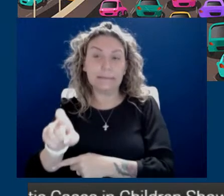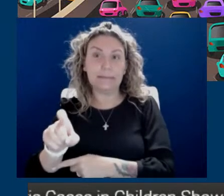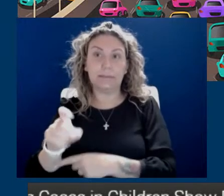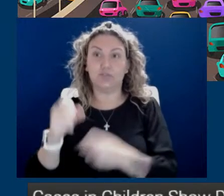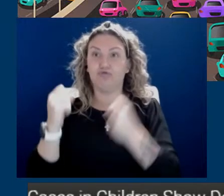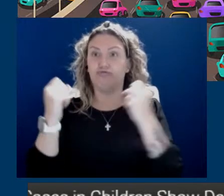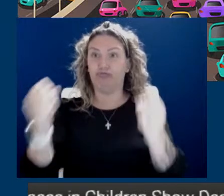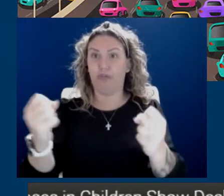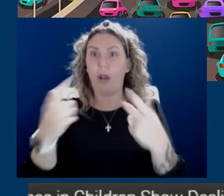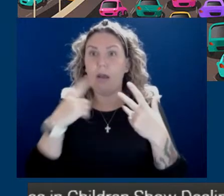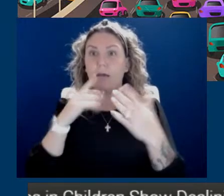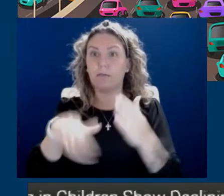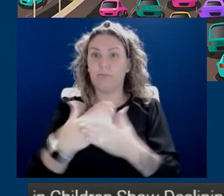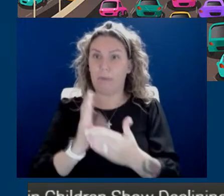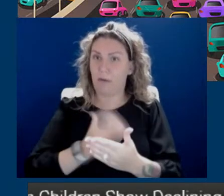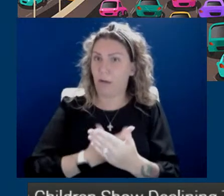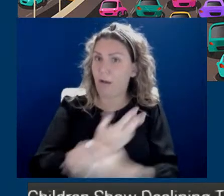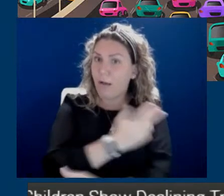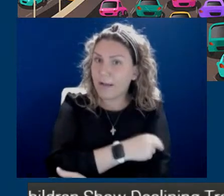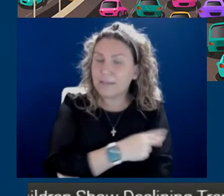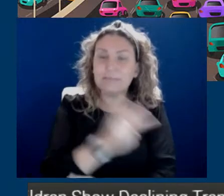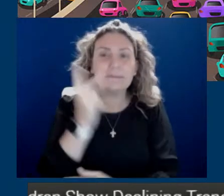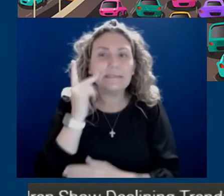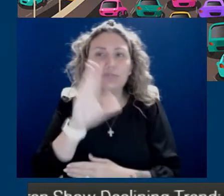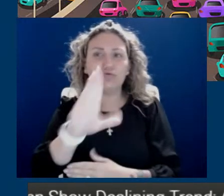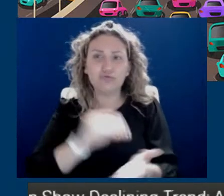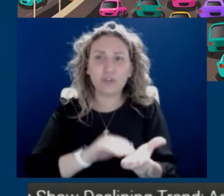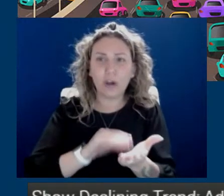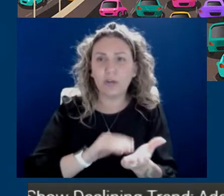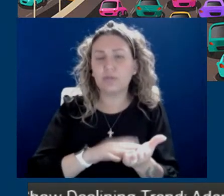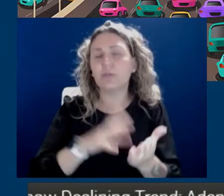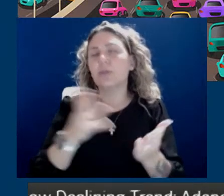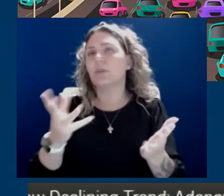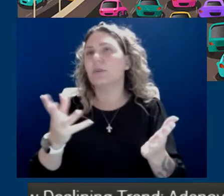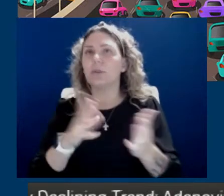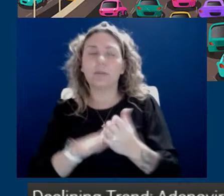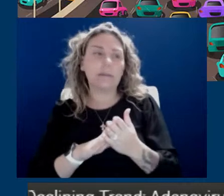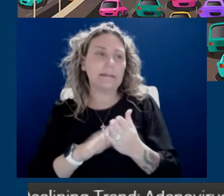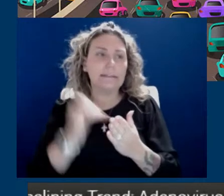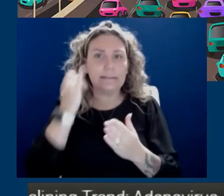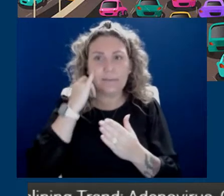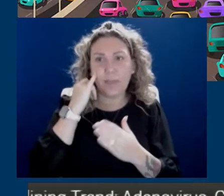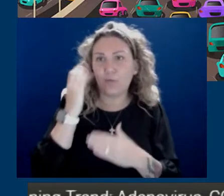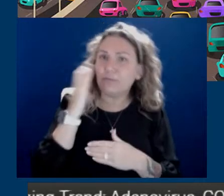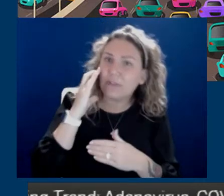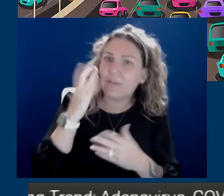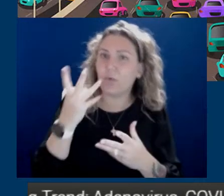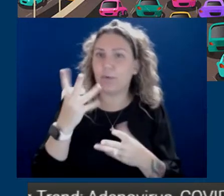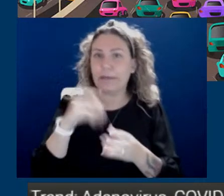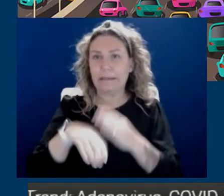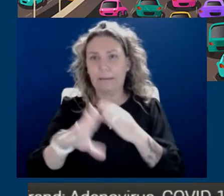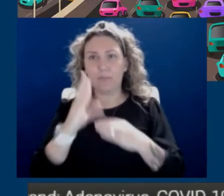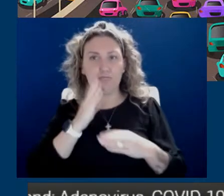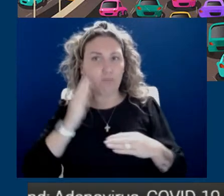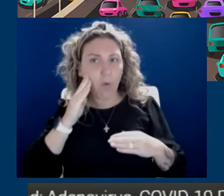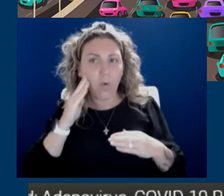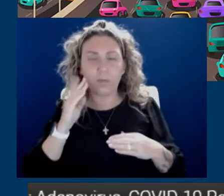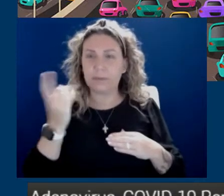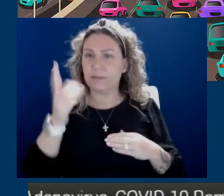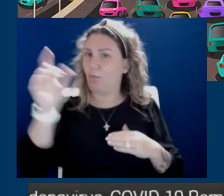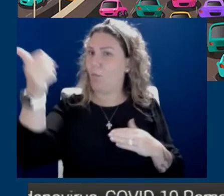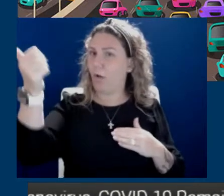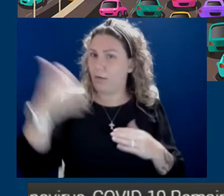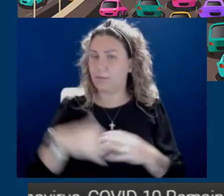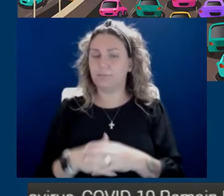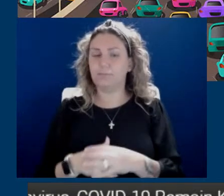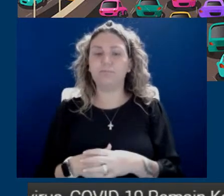our hospital to see their physician. They got to see them on their smart device, in the comfort of their home or at work or somewhere else. And so I did just